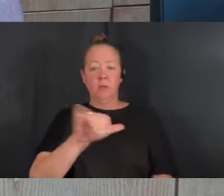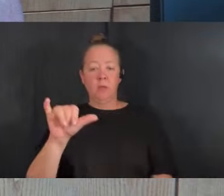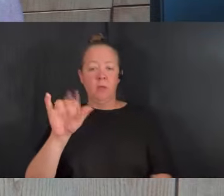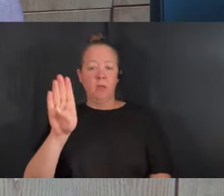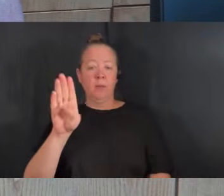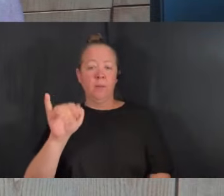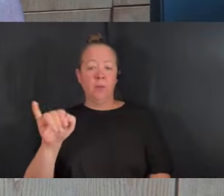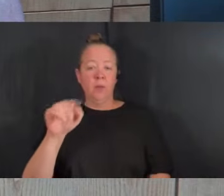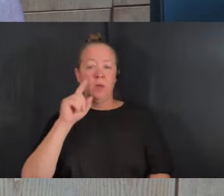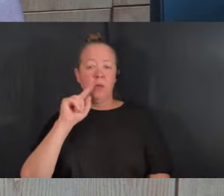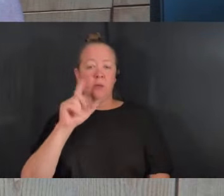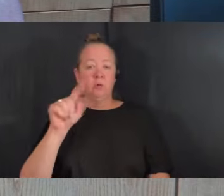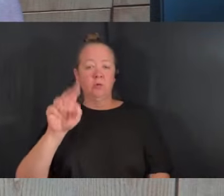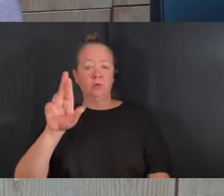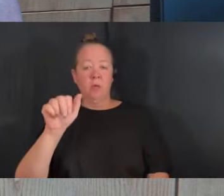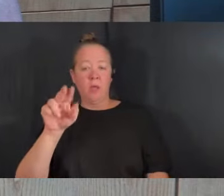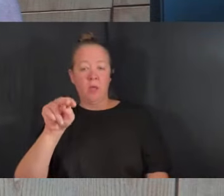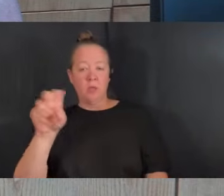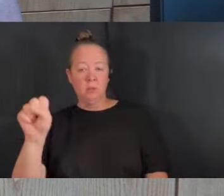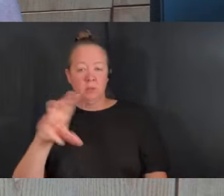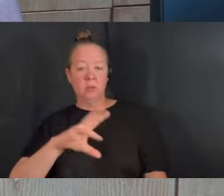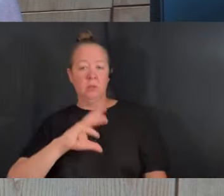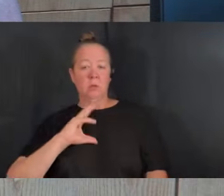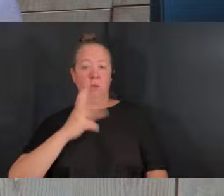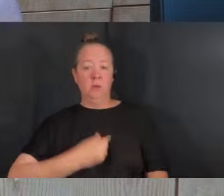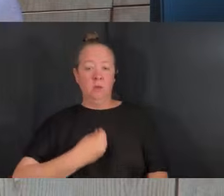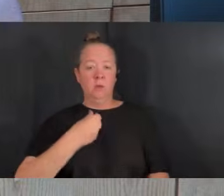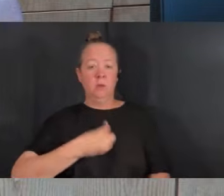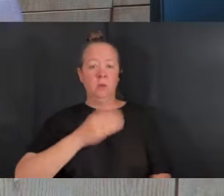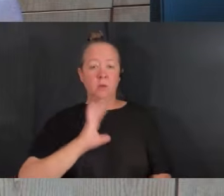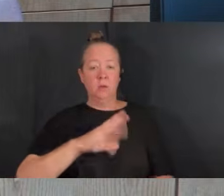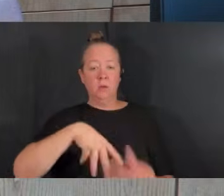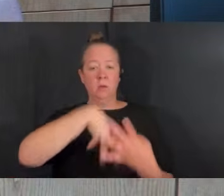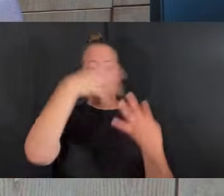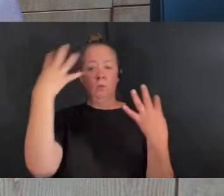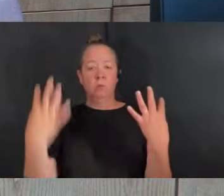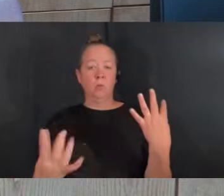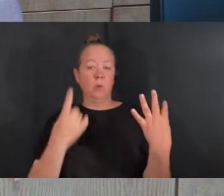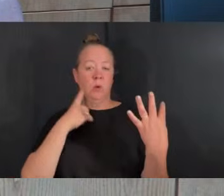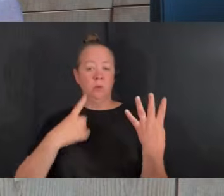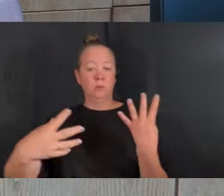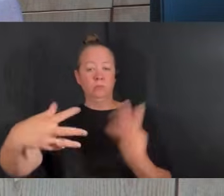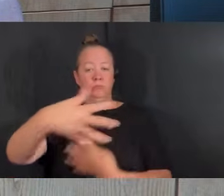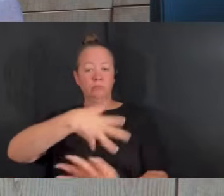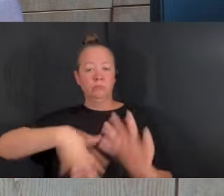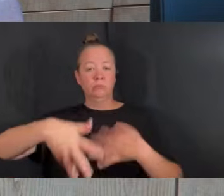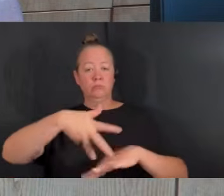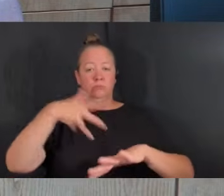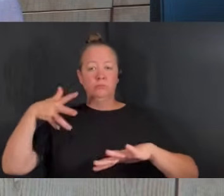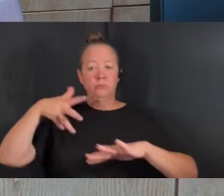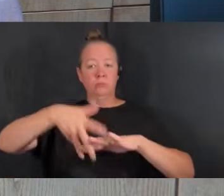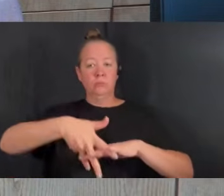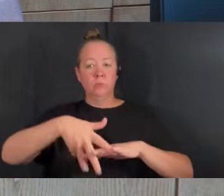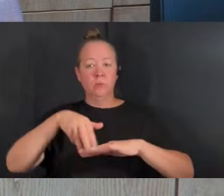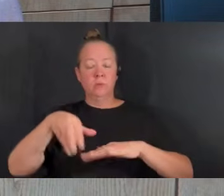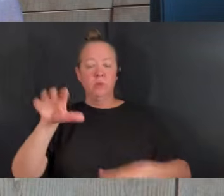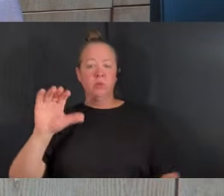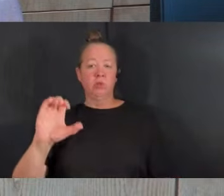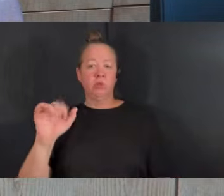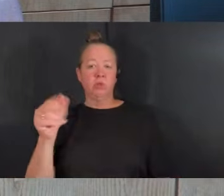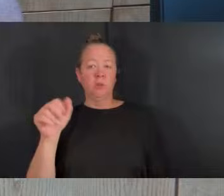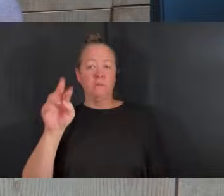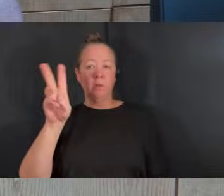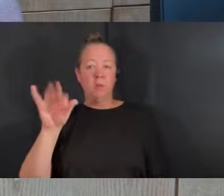are a diverse, engaged, and vital part of the Cheverly community, contributing to all walks of life and serving